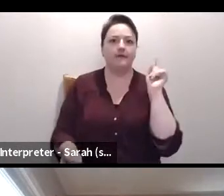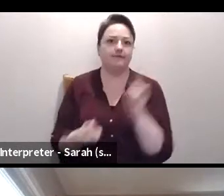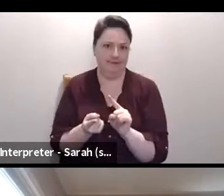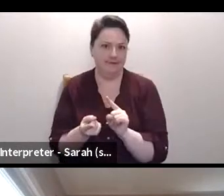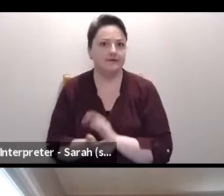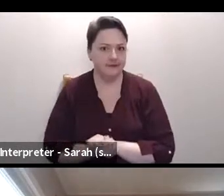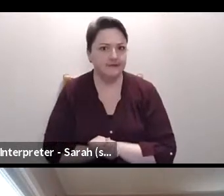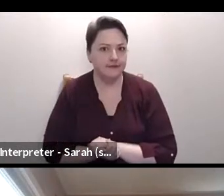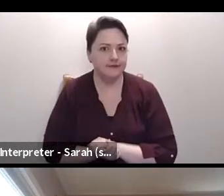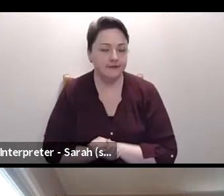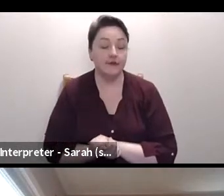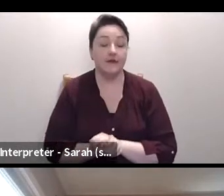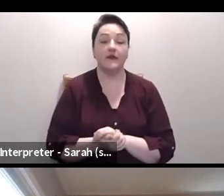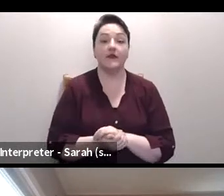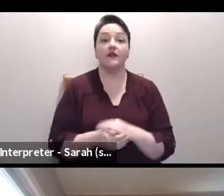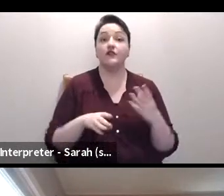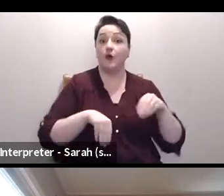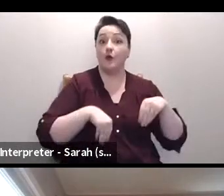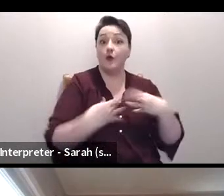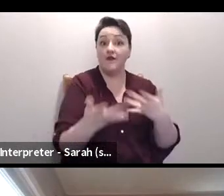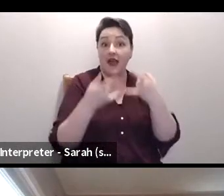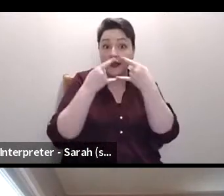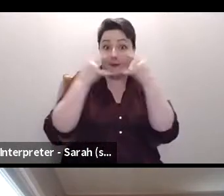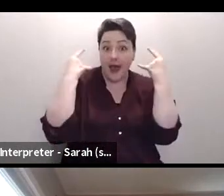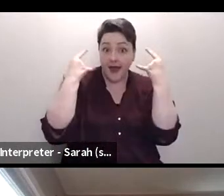Making masks available to